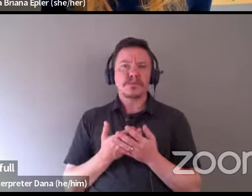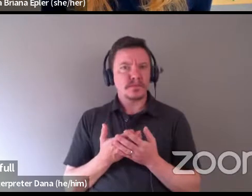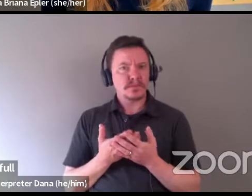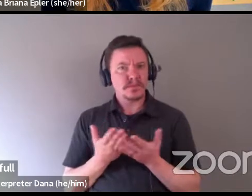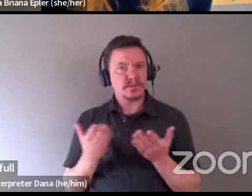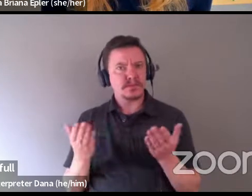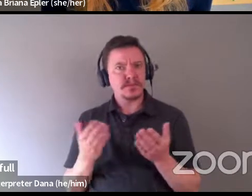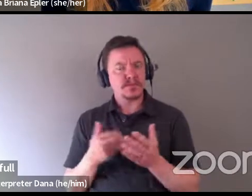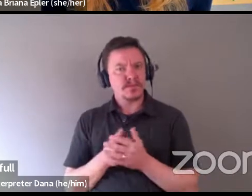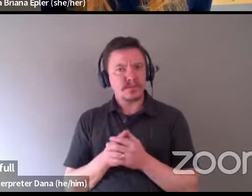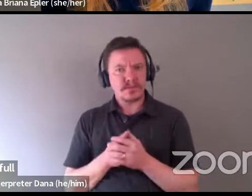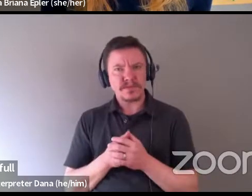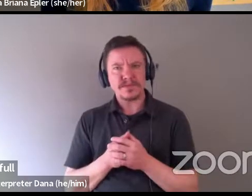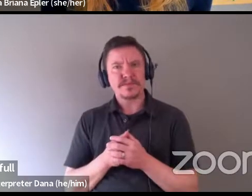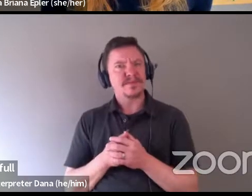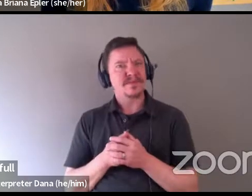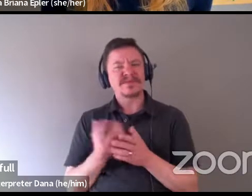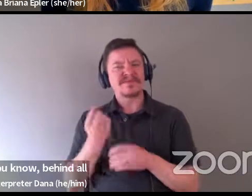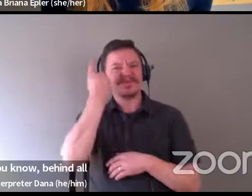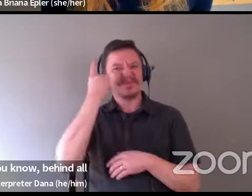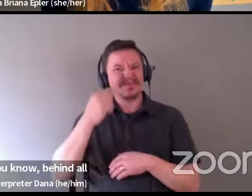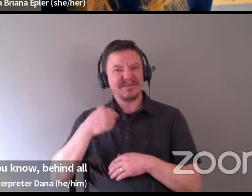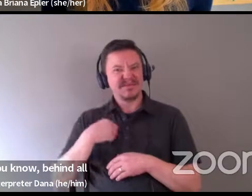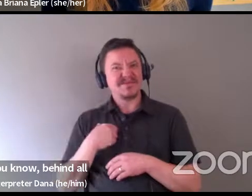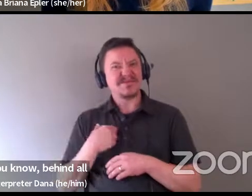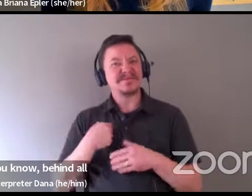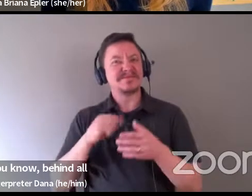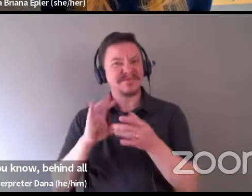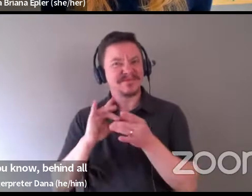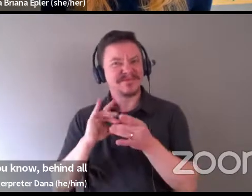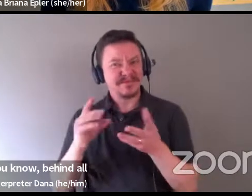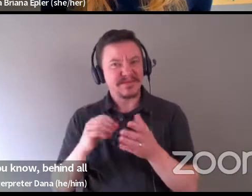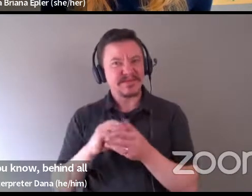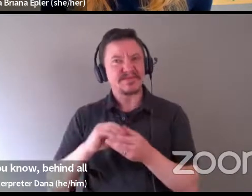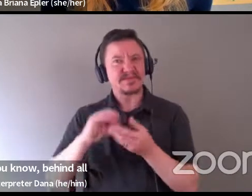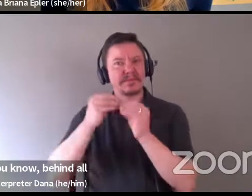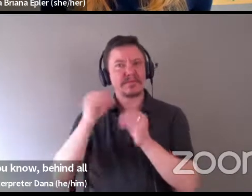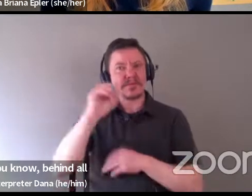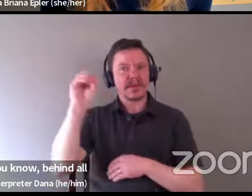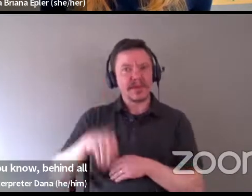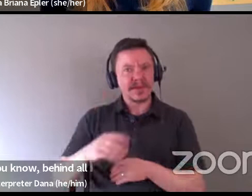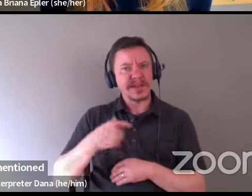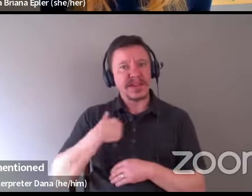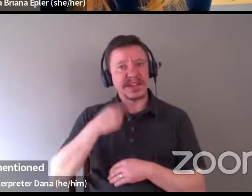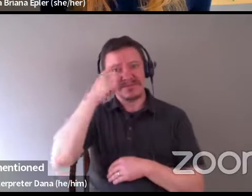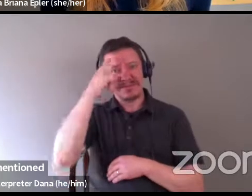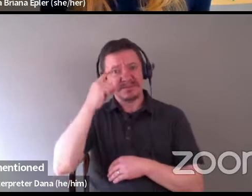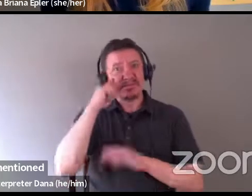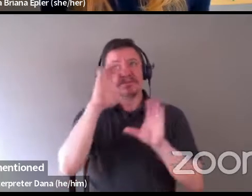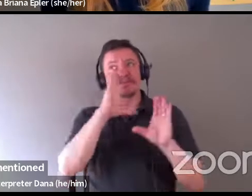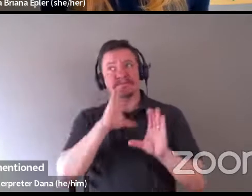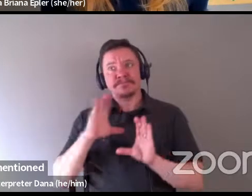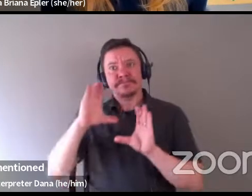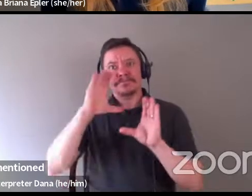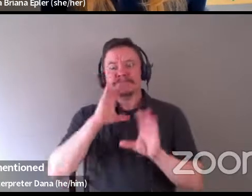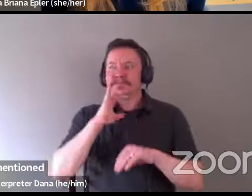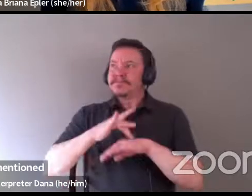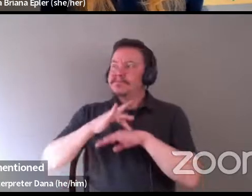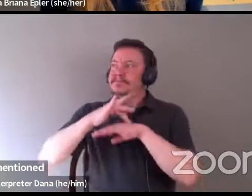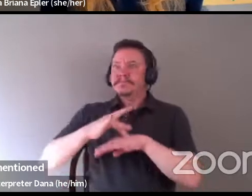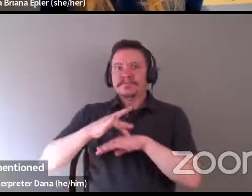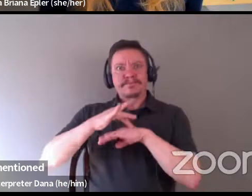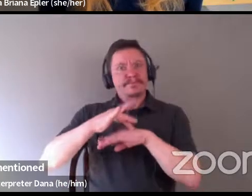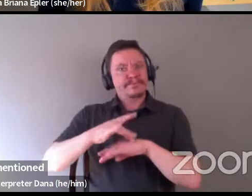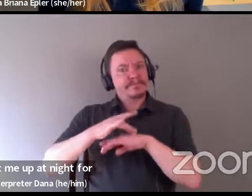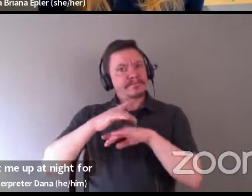behind all of these statistics. I mentioned the statistic that has really kept me up at night for the better part of